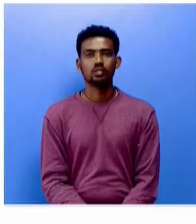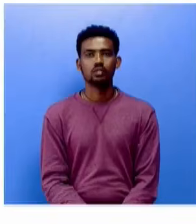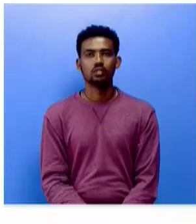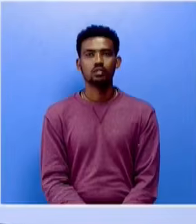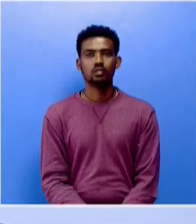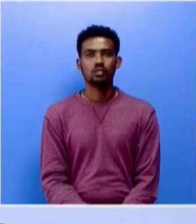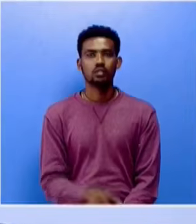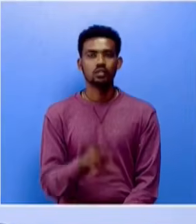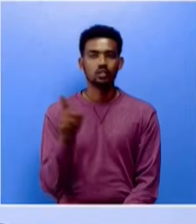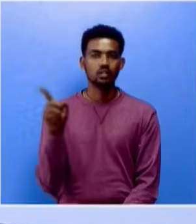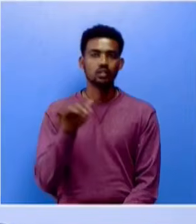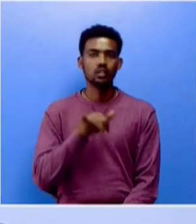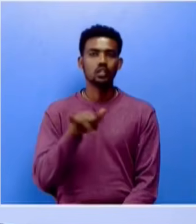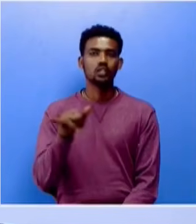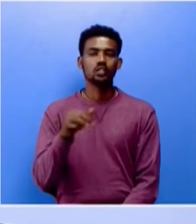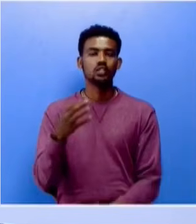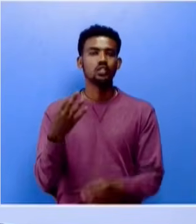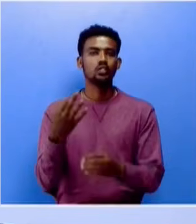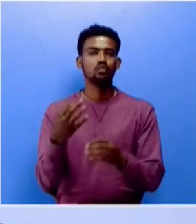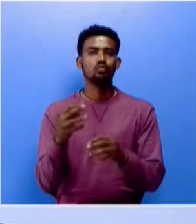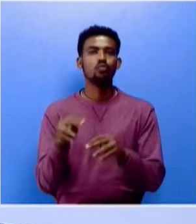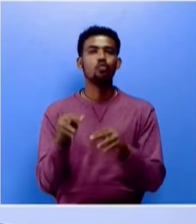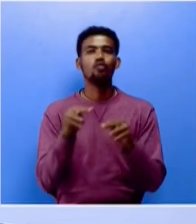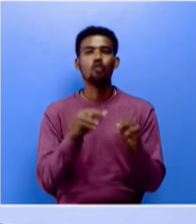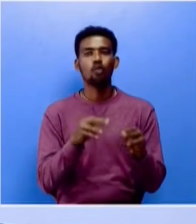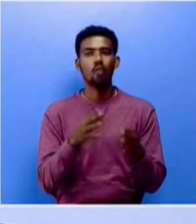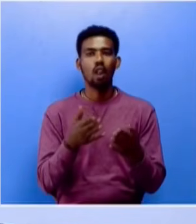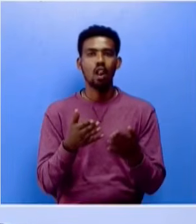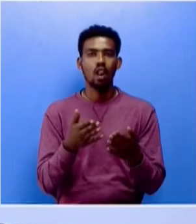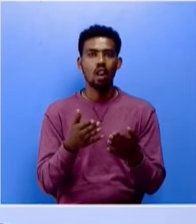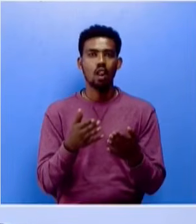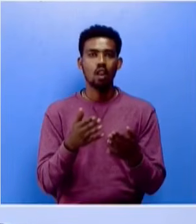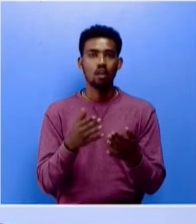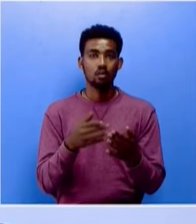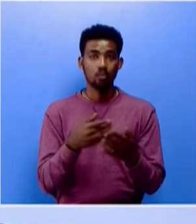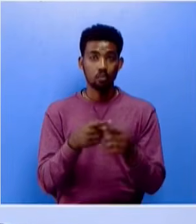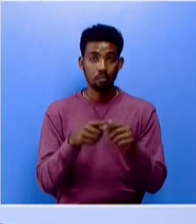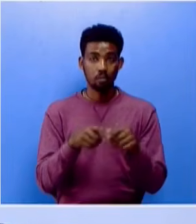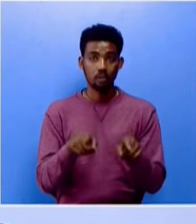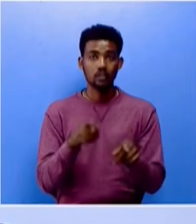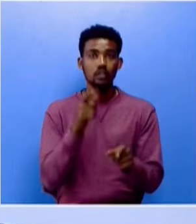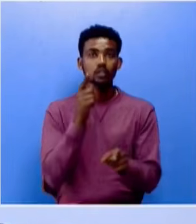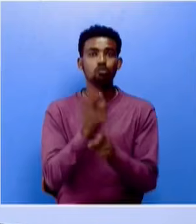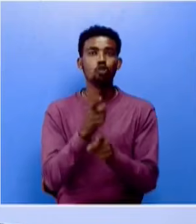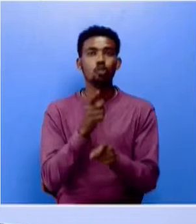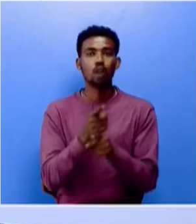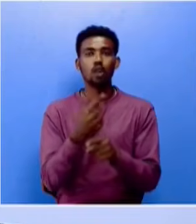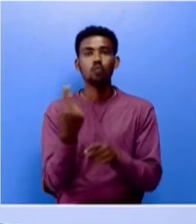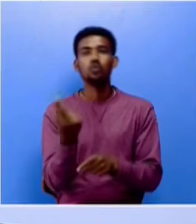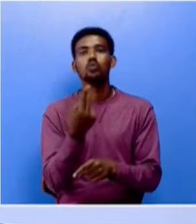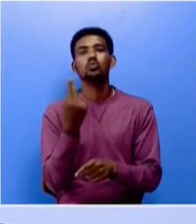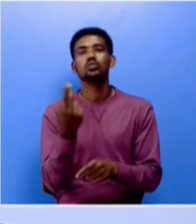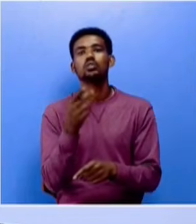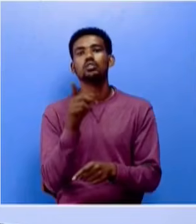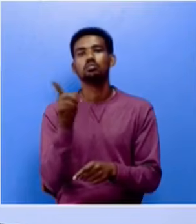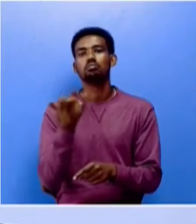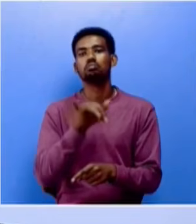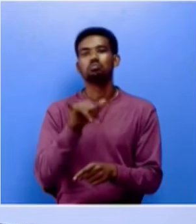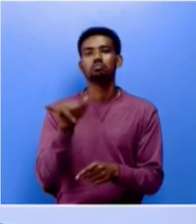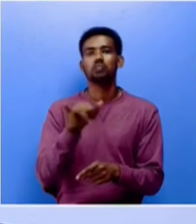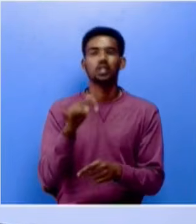It is just formal than should. But we use them just